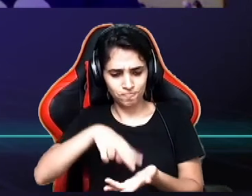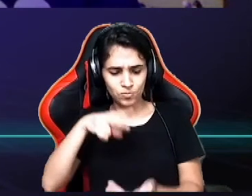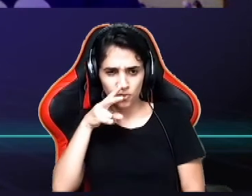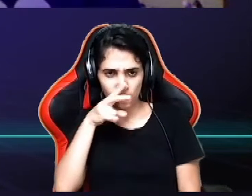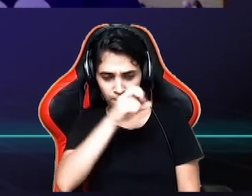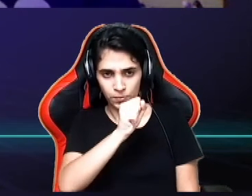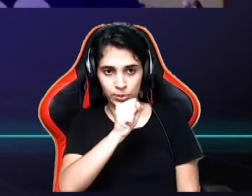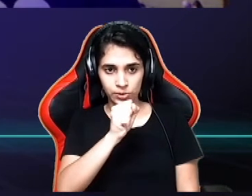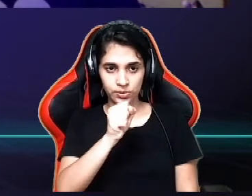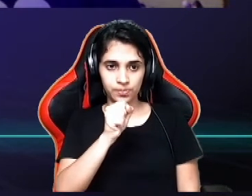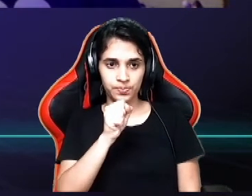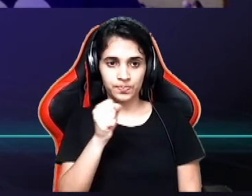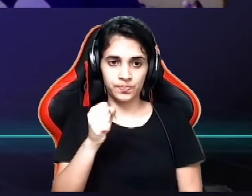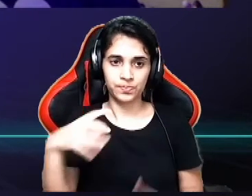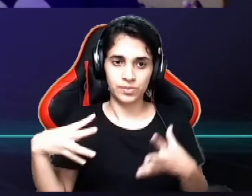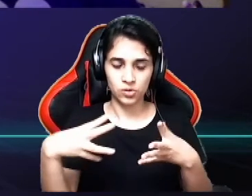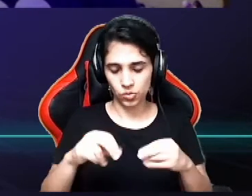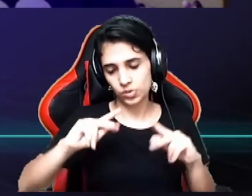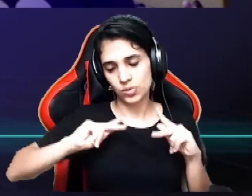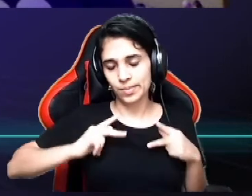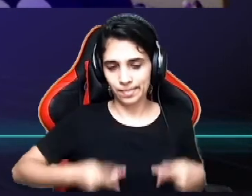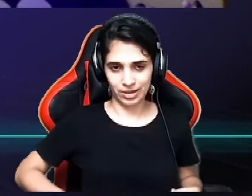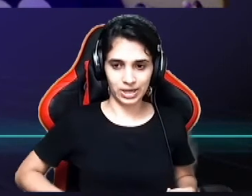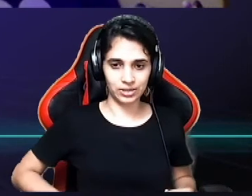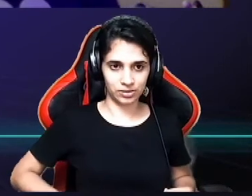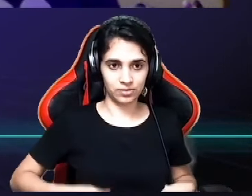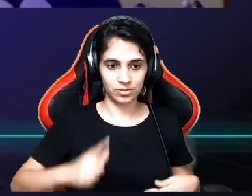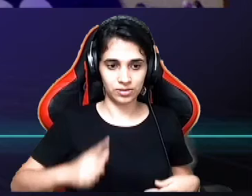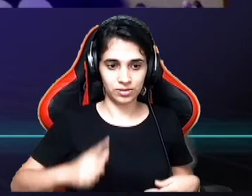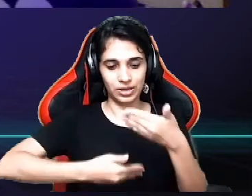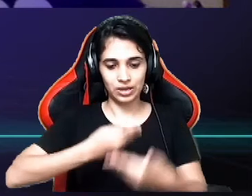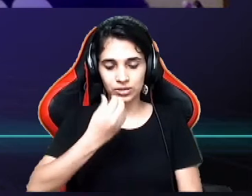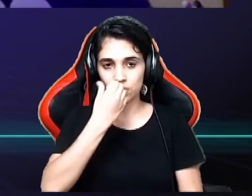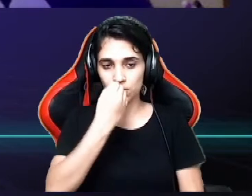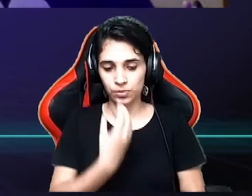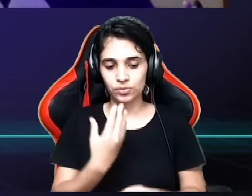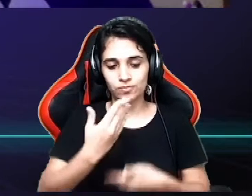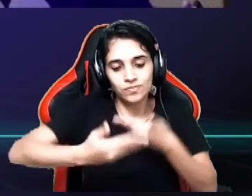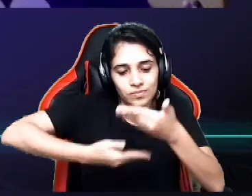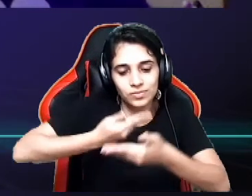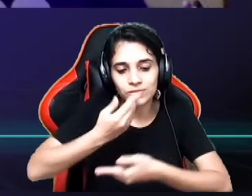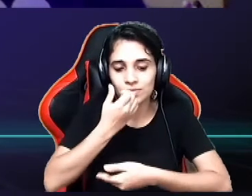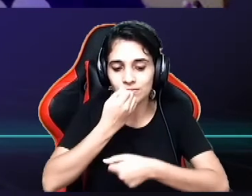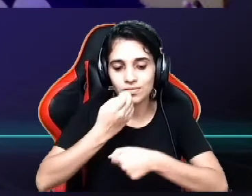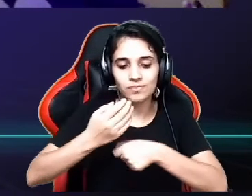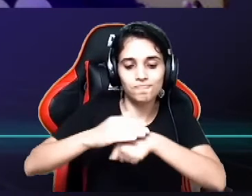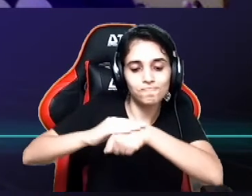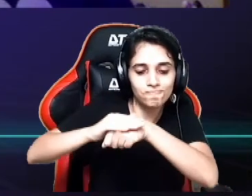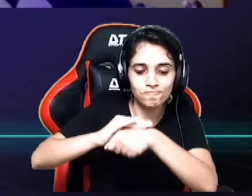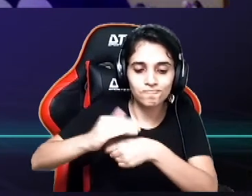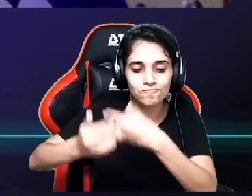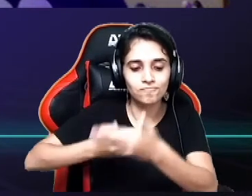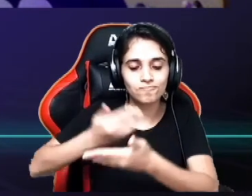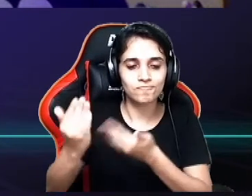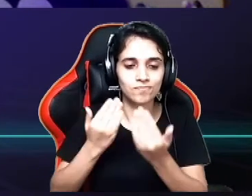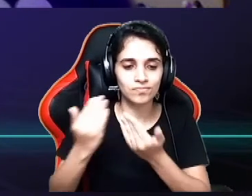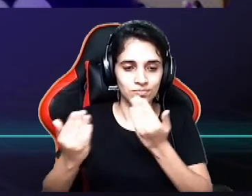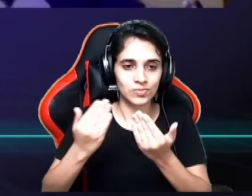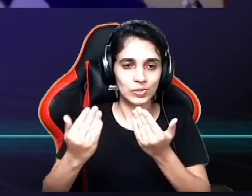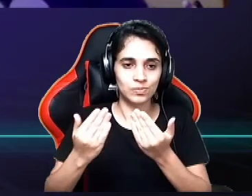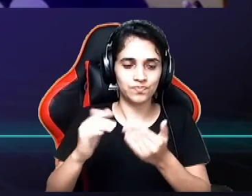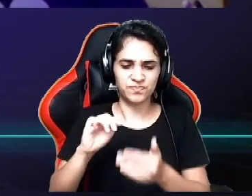to know how to see that, appreciate that, have a test team, and everyone is a human